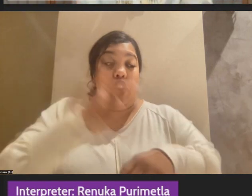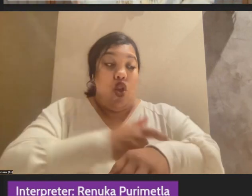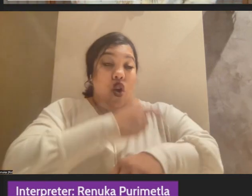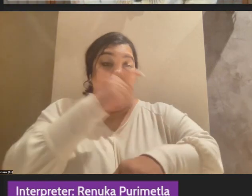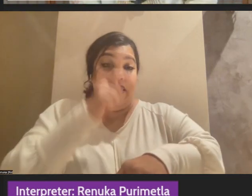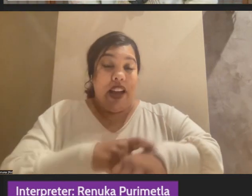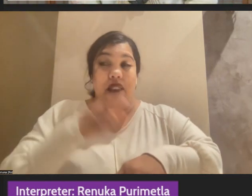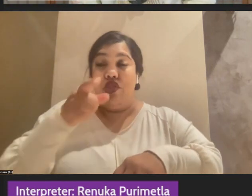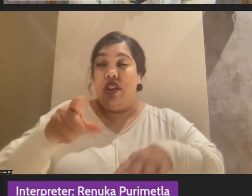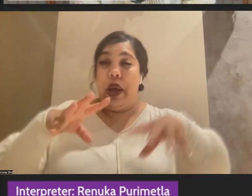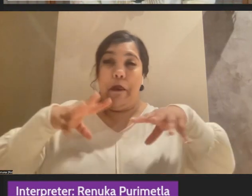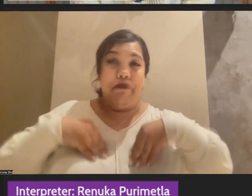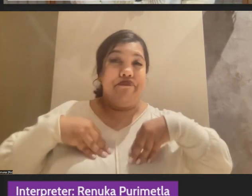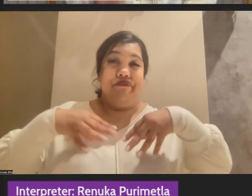beatings.